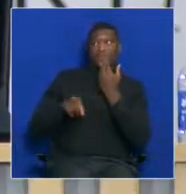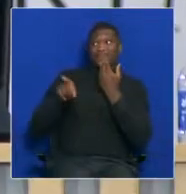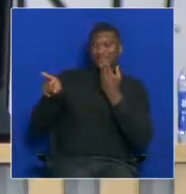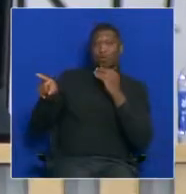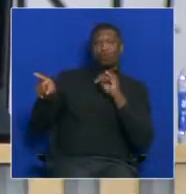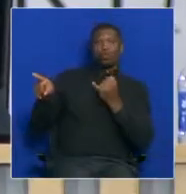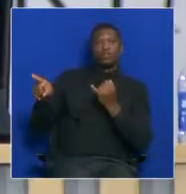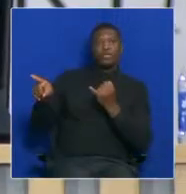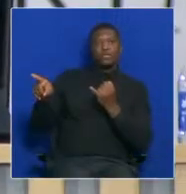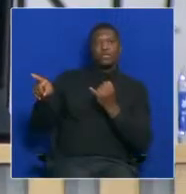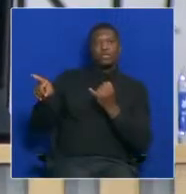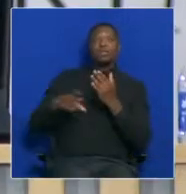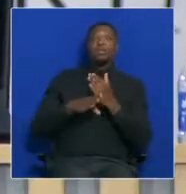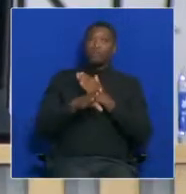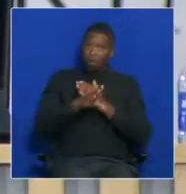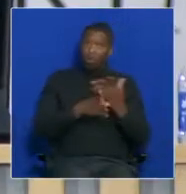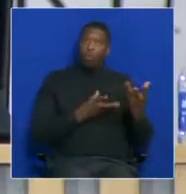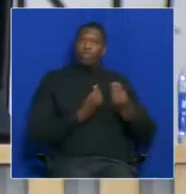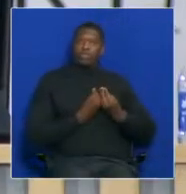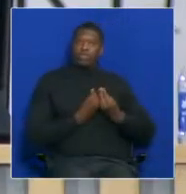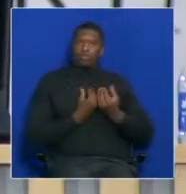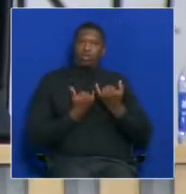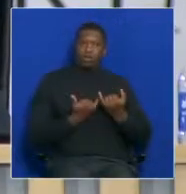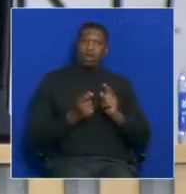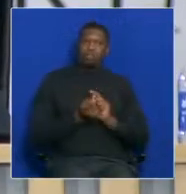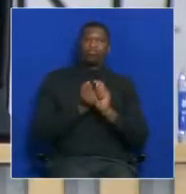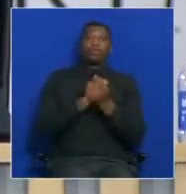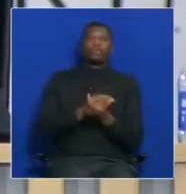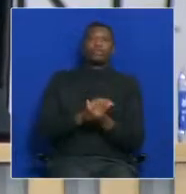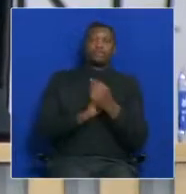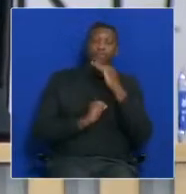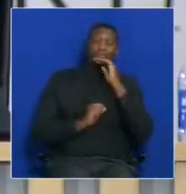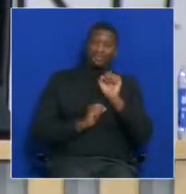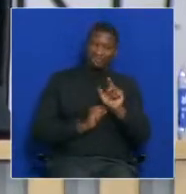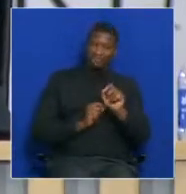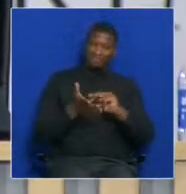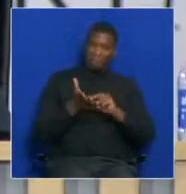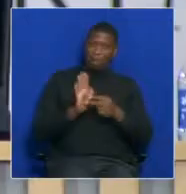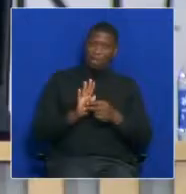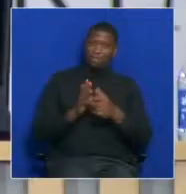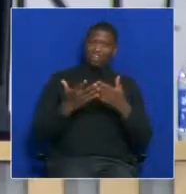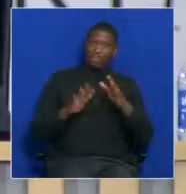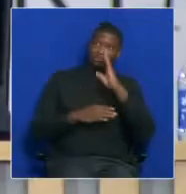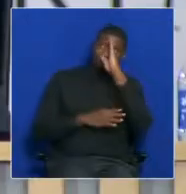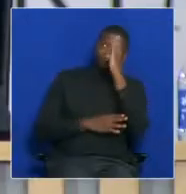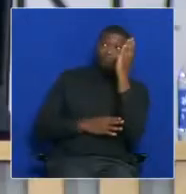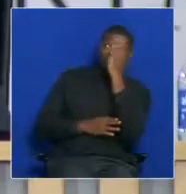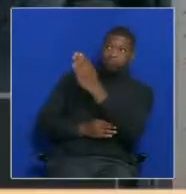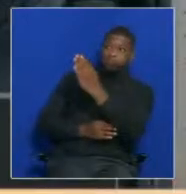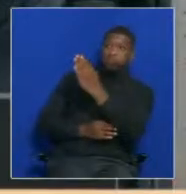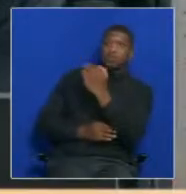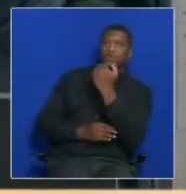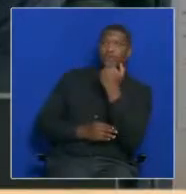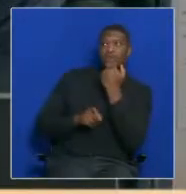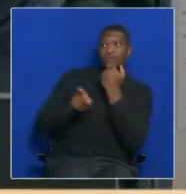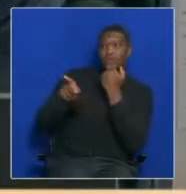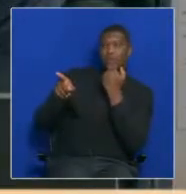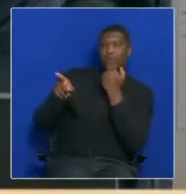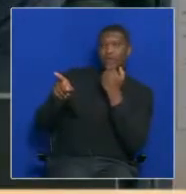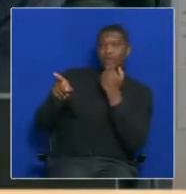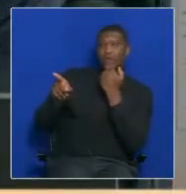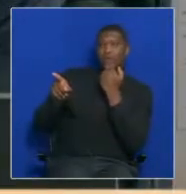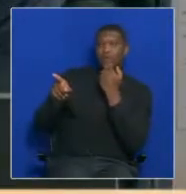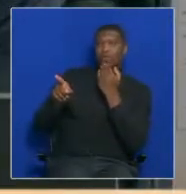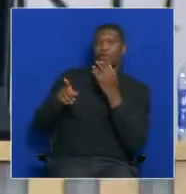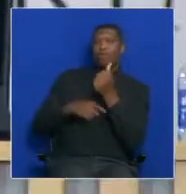were previously. So since that plan, they have been reporting directly to the ID, Advocate Johnson?